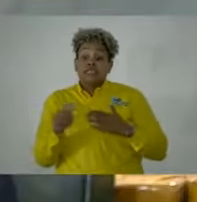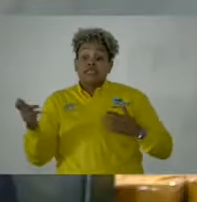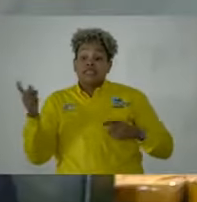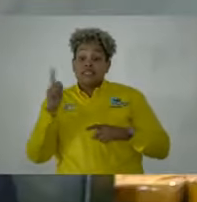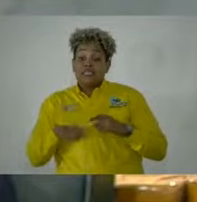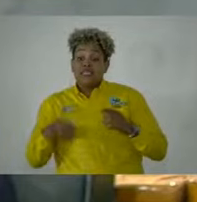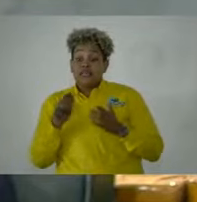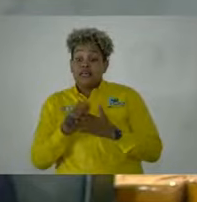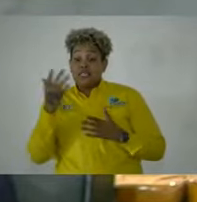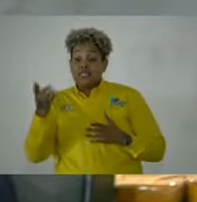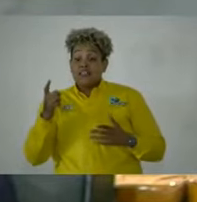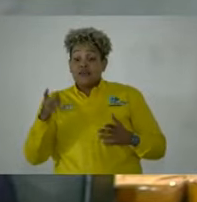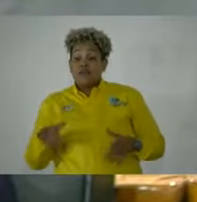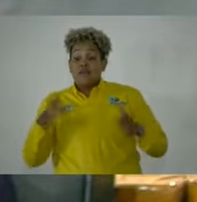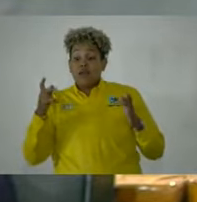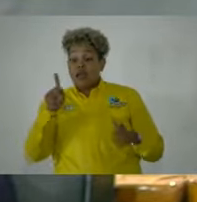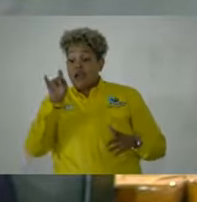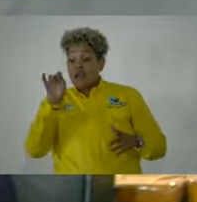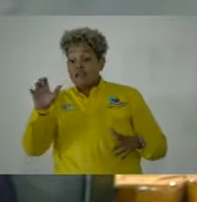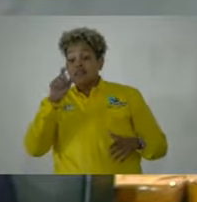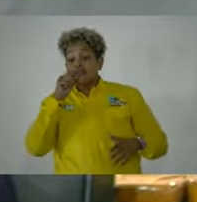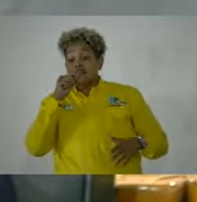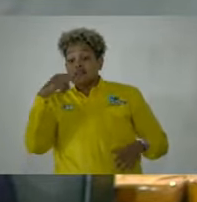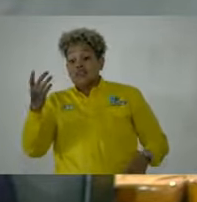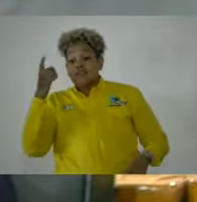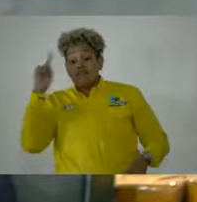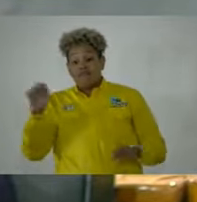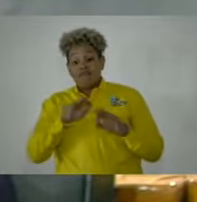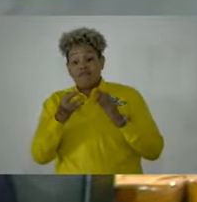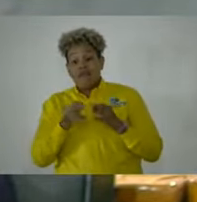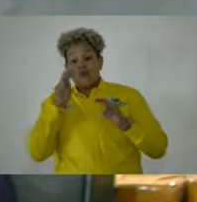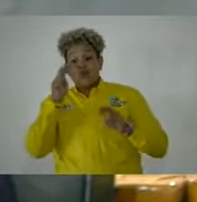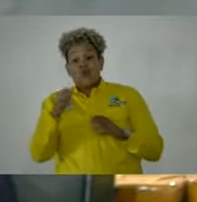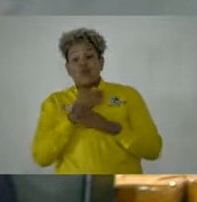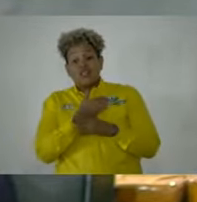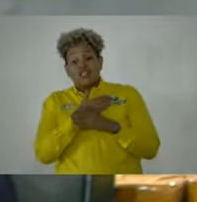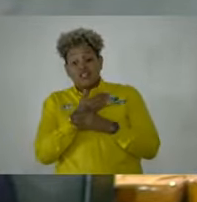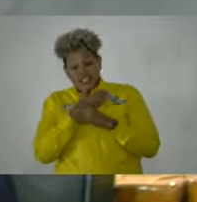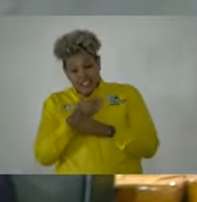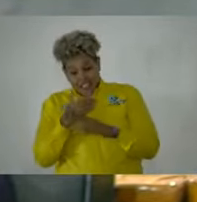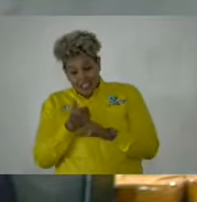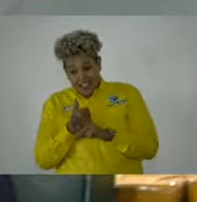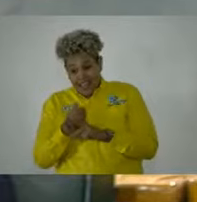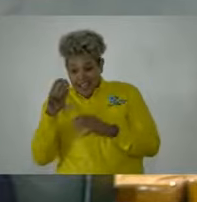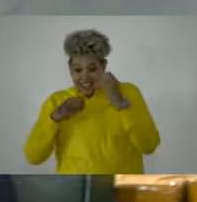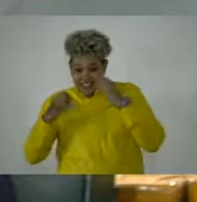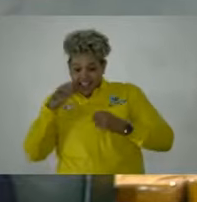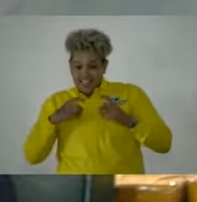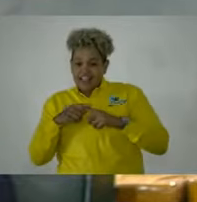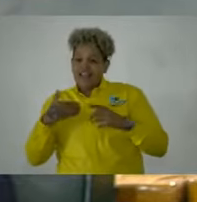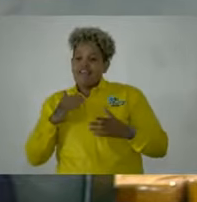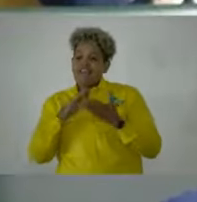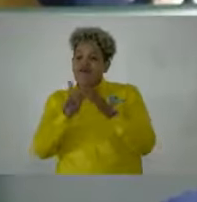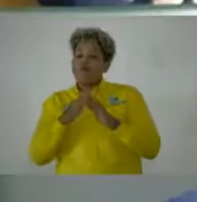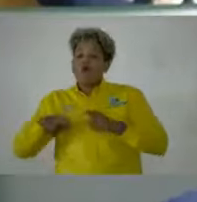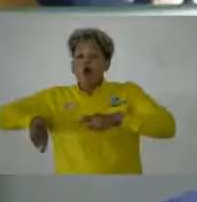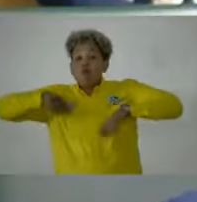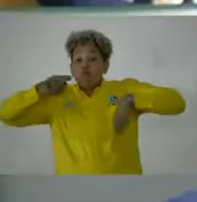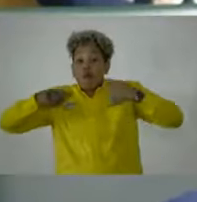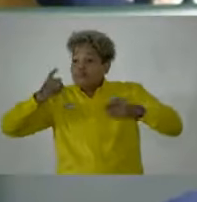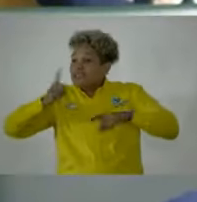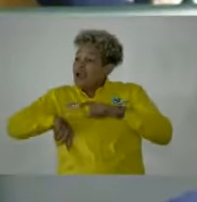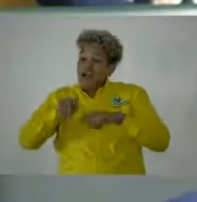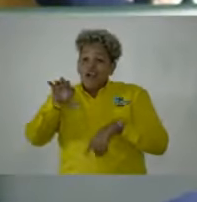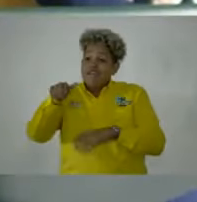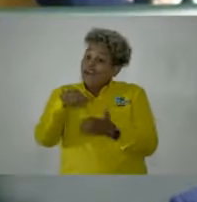$4,166 can't even buy a bucket of KFC for a family looking to share and have community with family